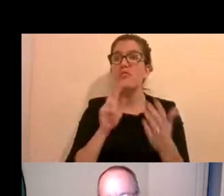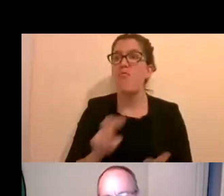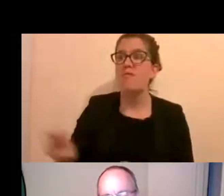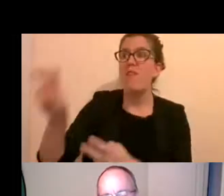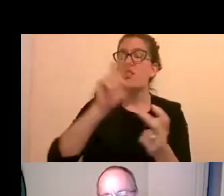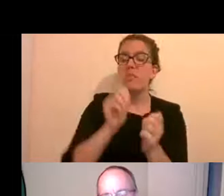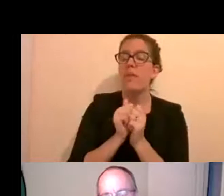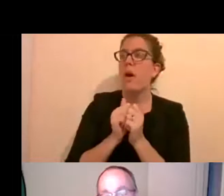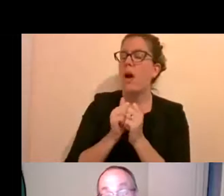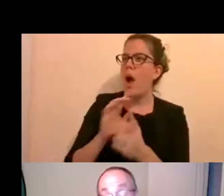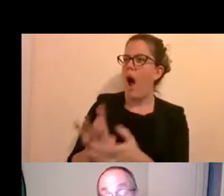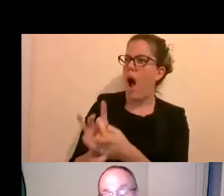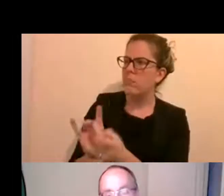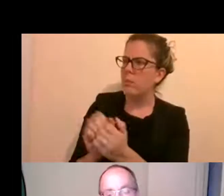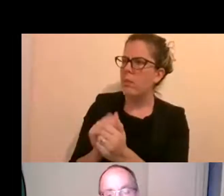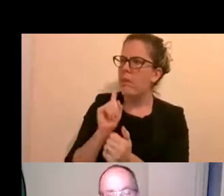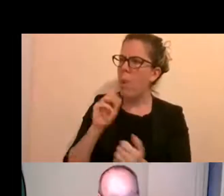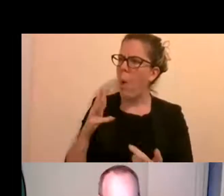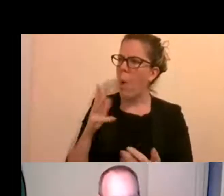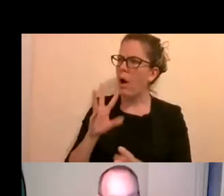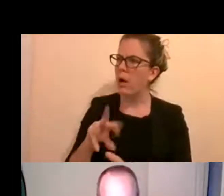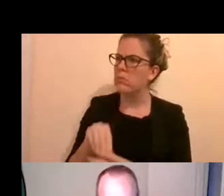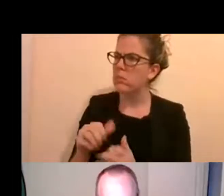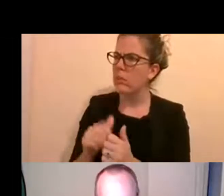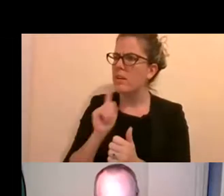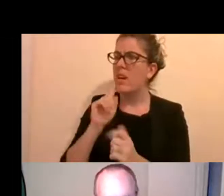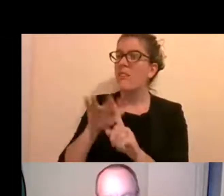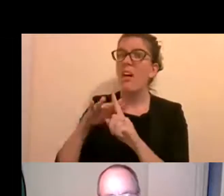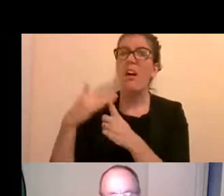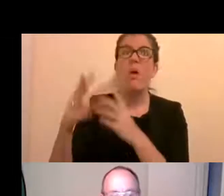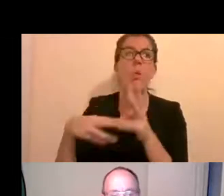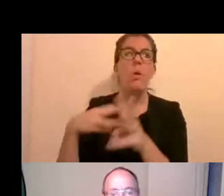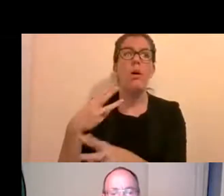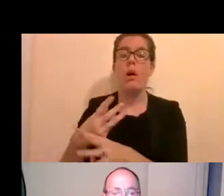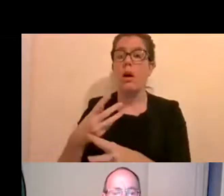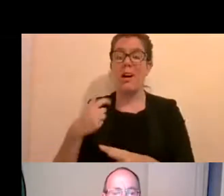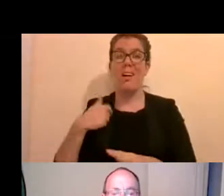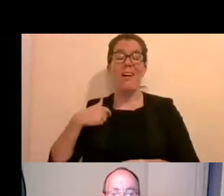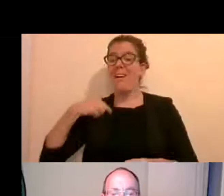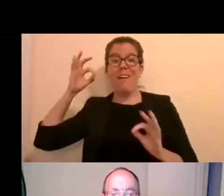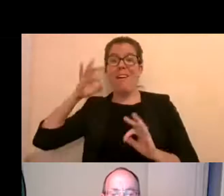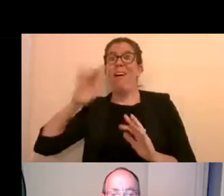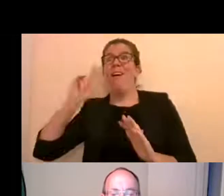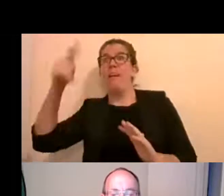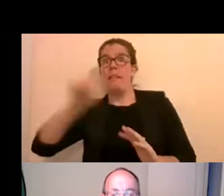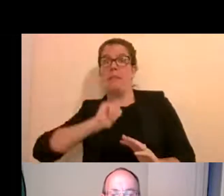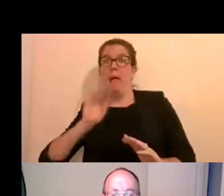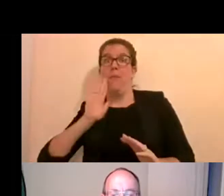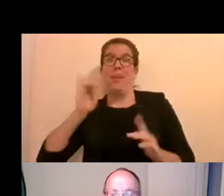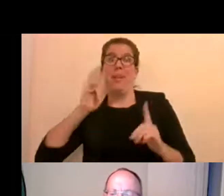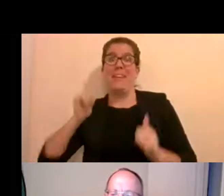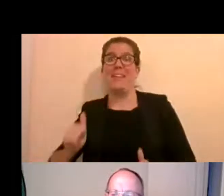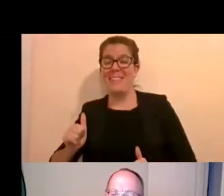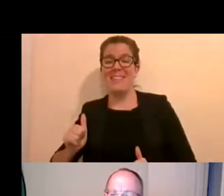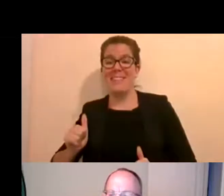we really first got involved in deaf world. I didn't know that I would later start losing my hearing. Um, and